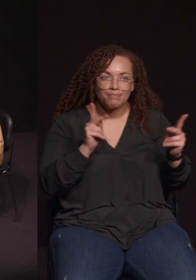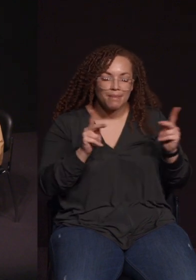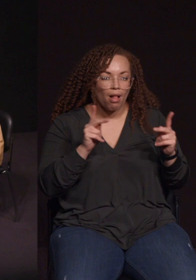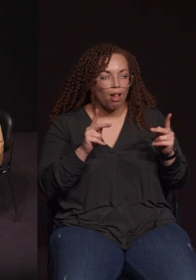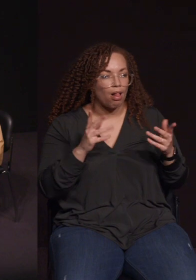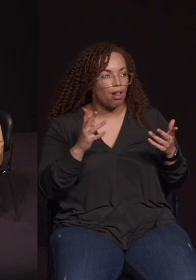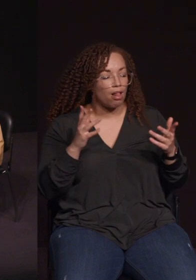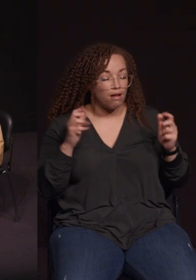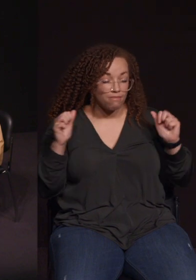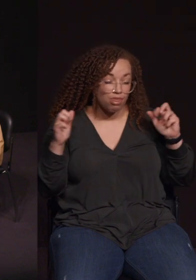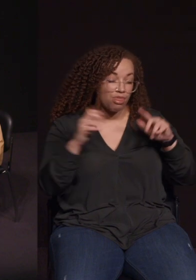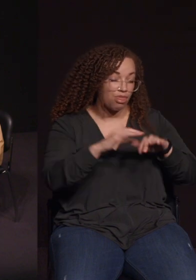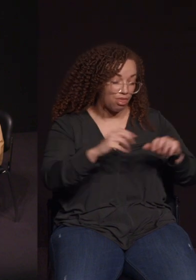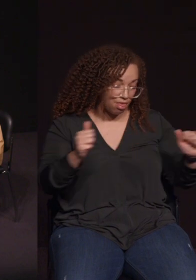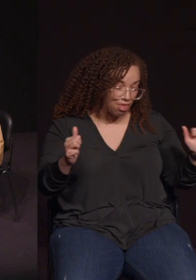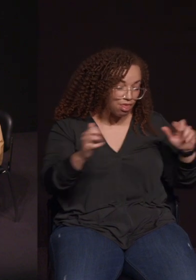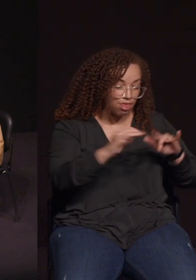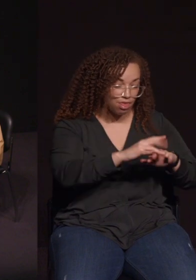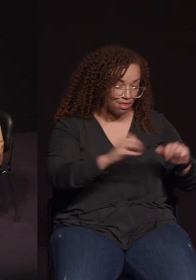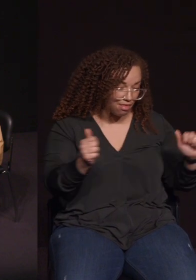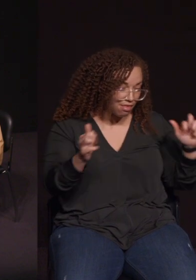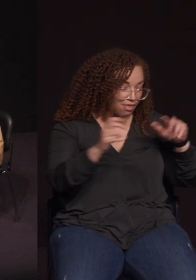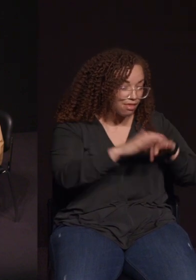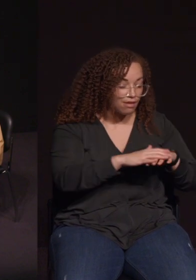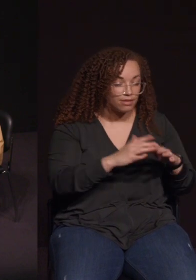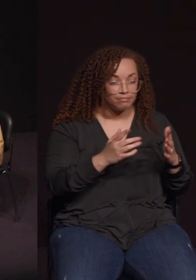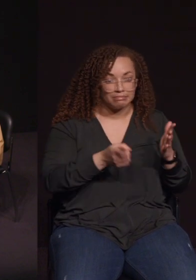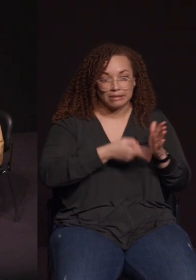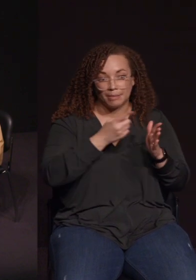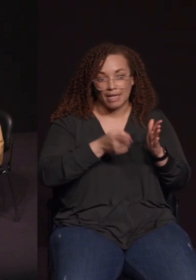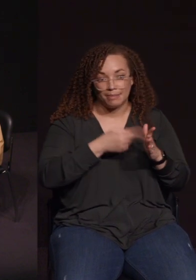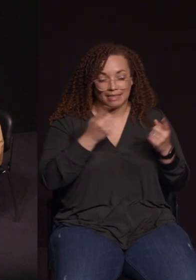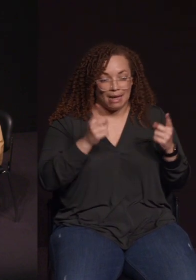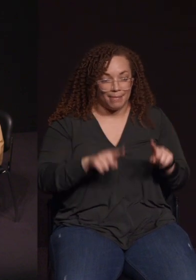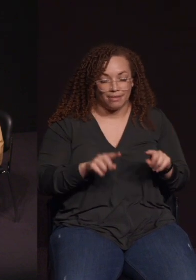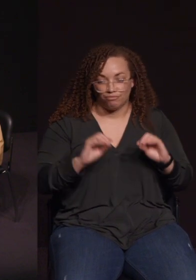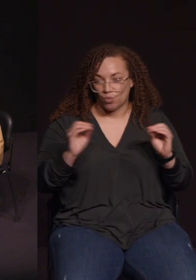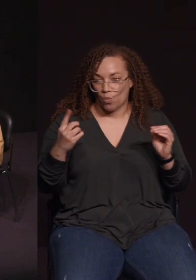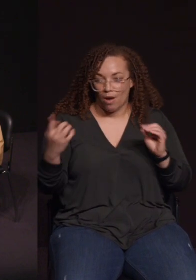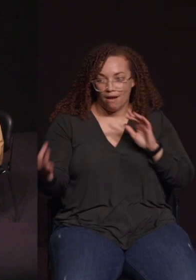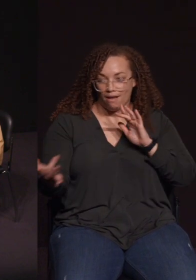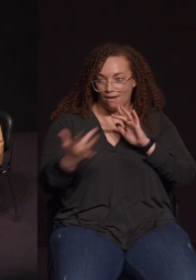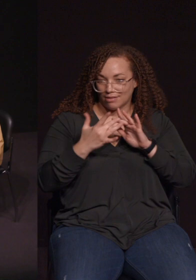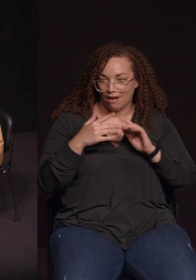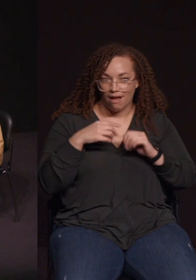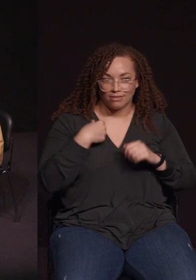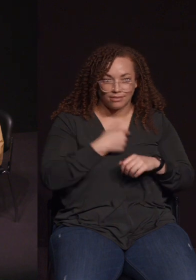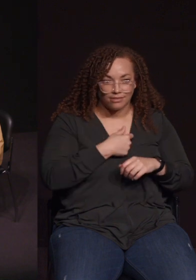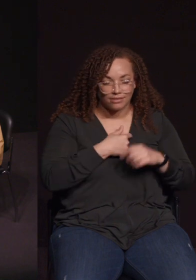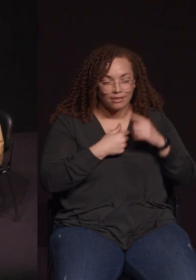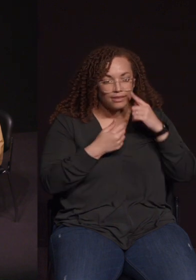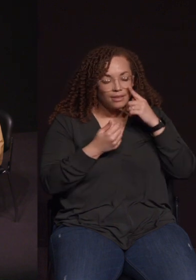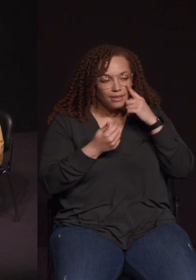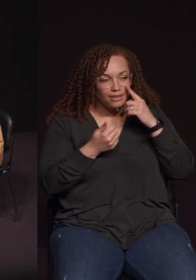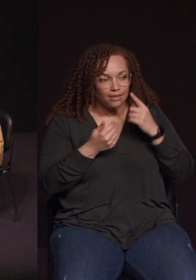and then it doesn't have any type of contact information to even try to reach us